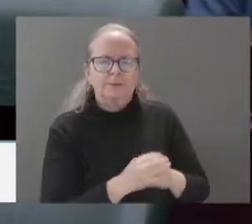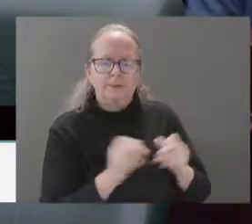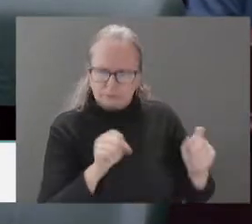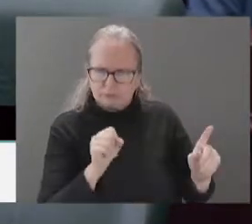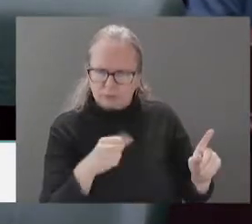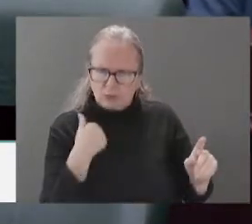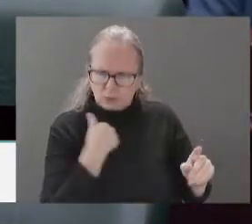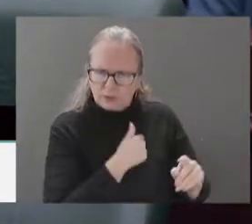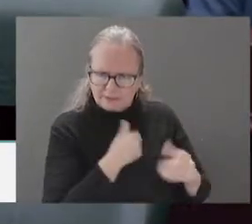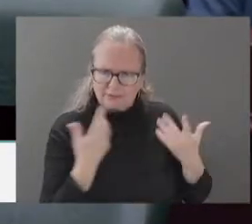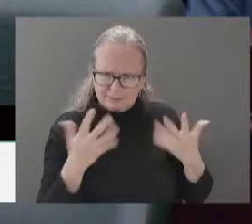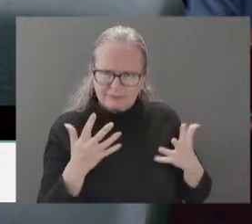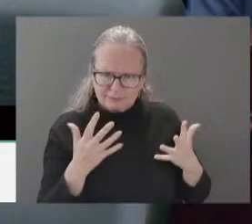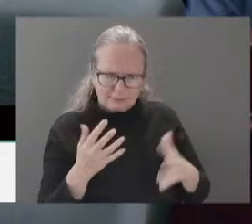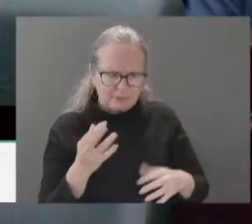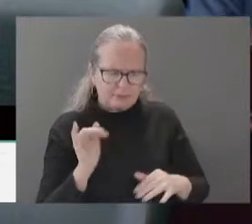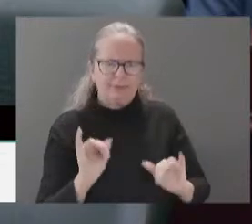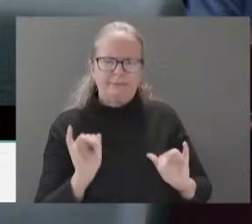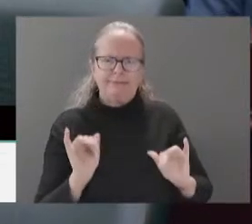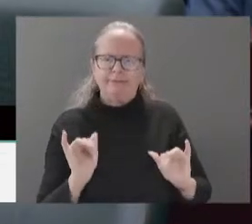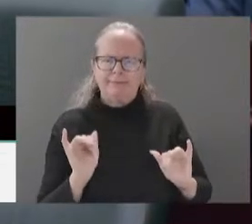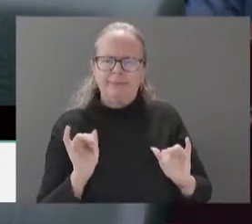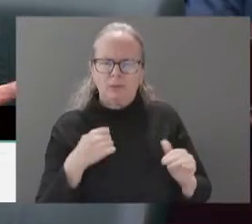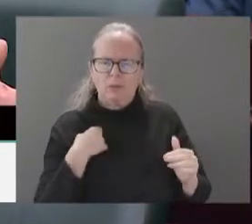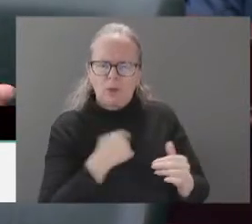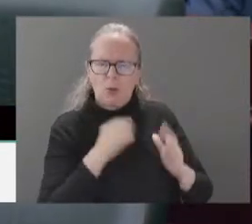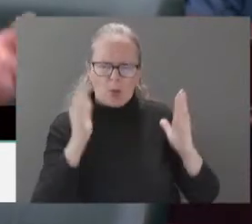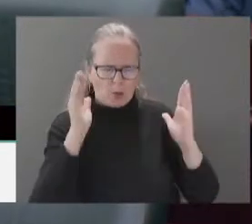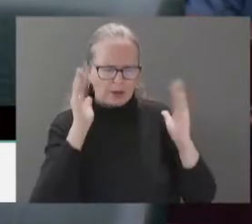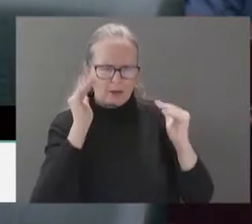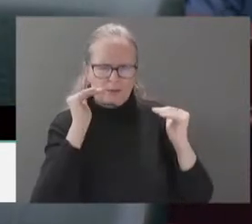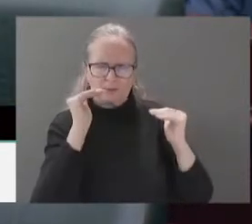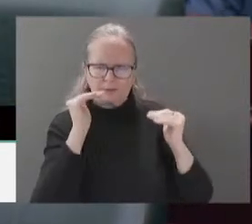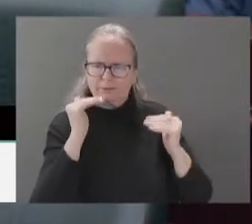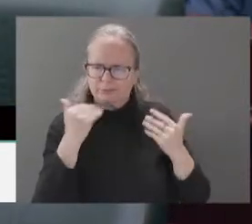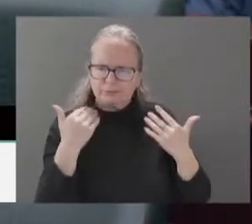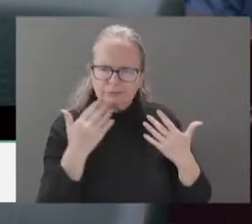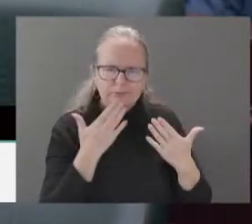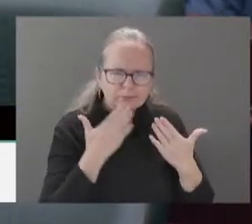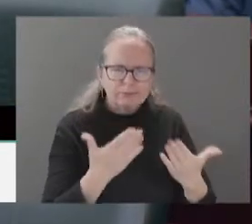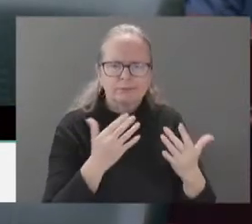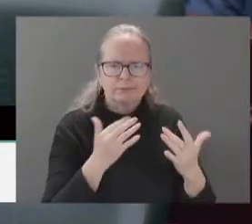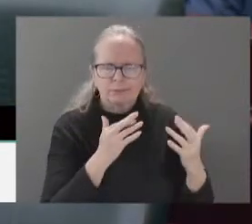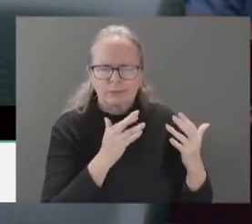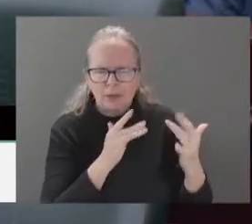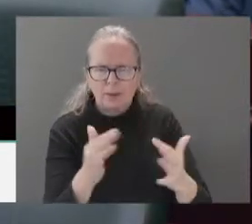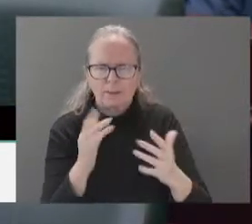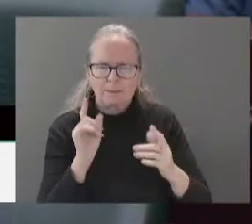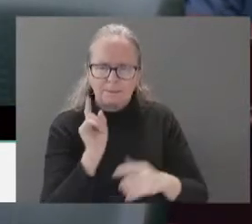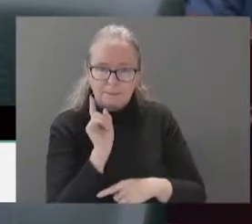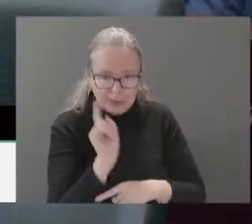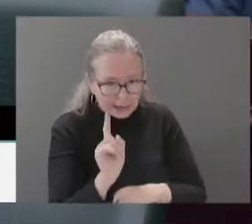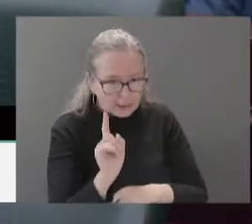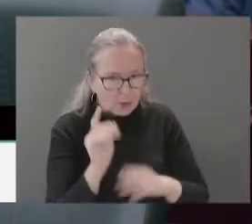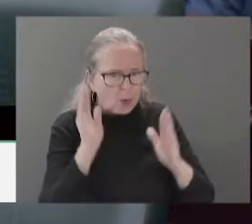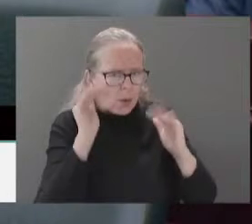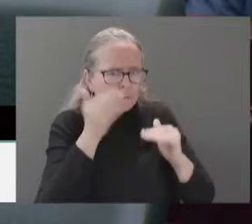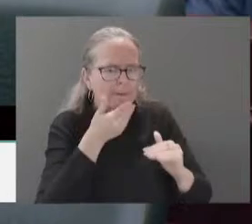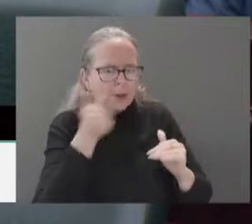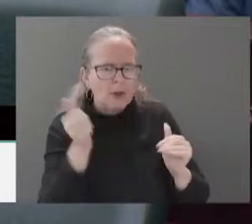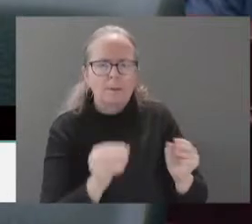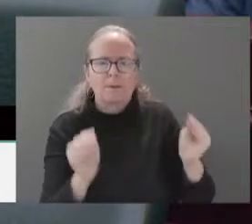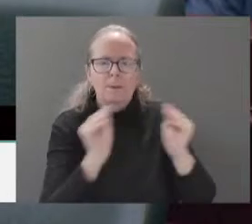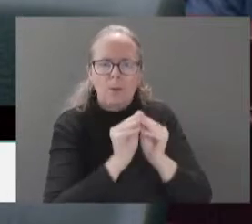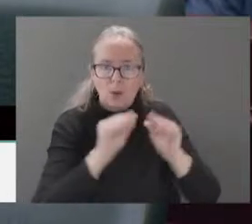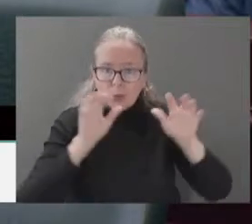expecting the worst but hoping for the best we still have an opportunity to have some more snow some more rain that could make a big difference but we have been hiring we've had record